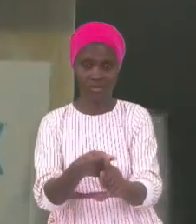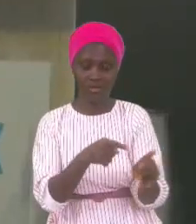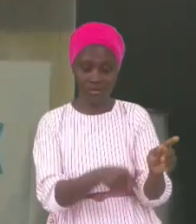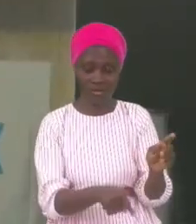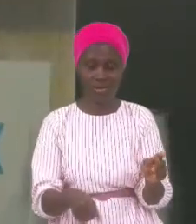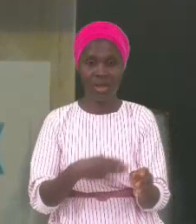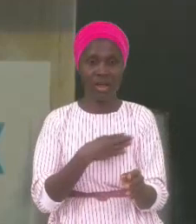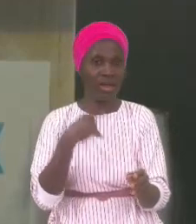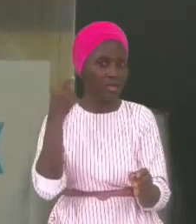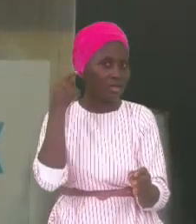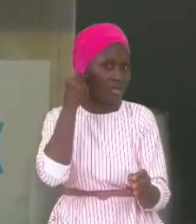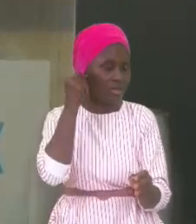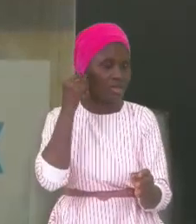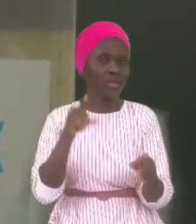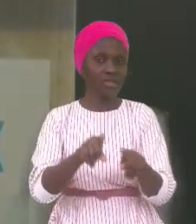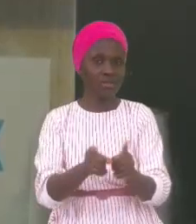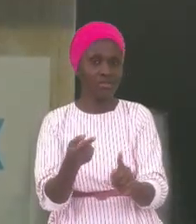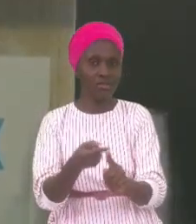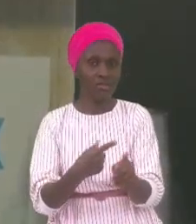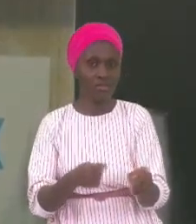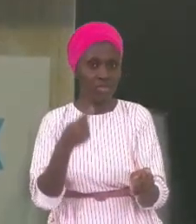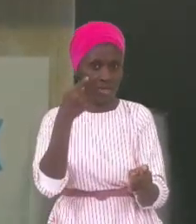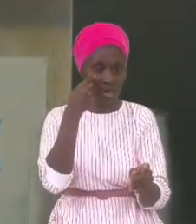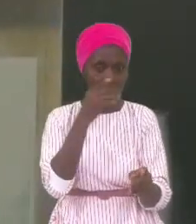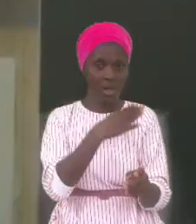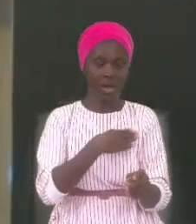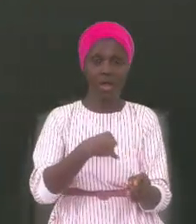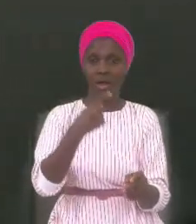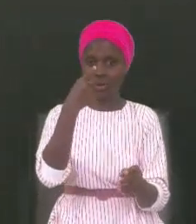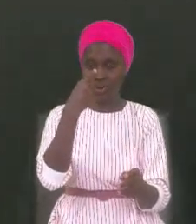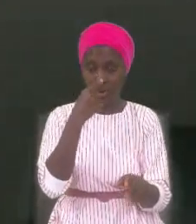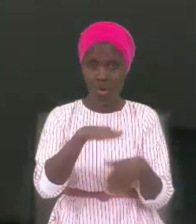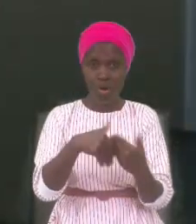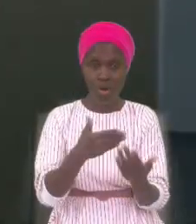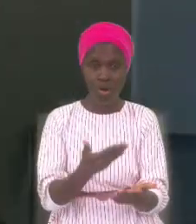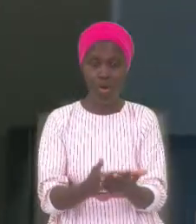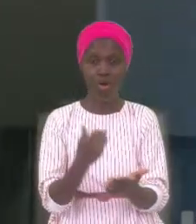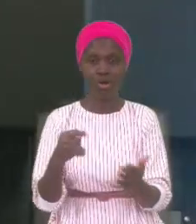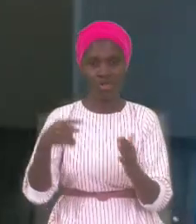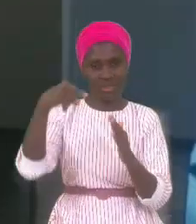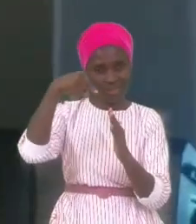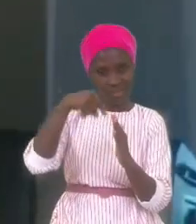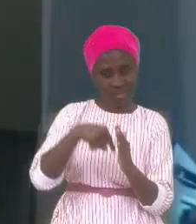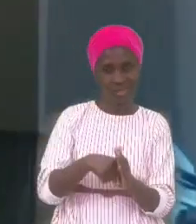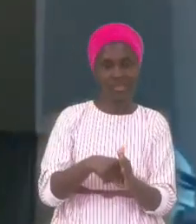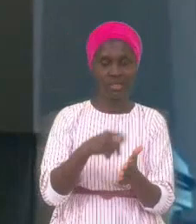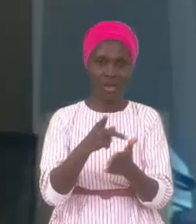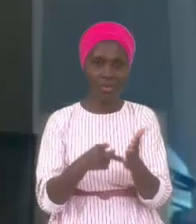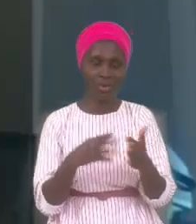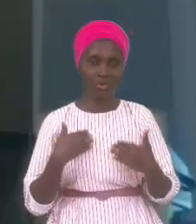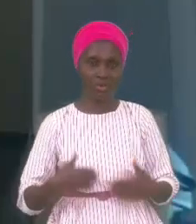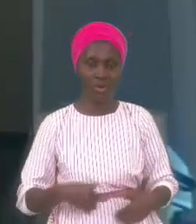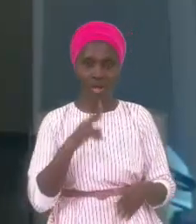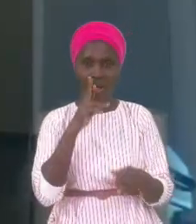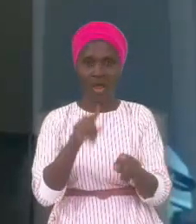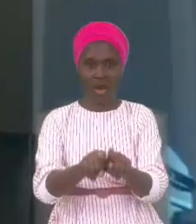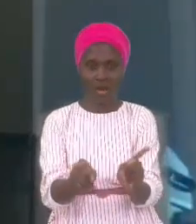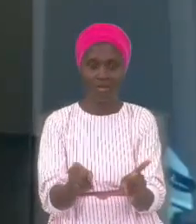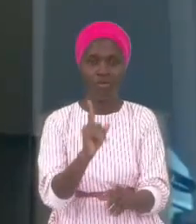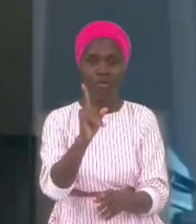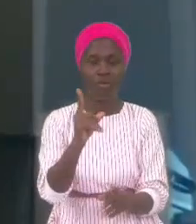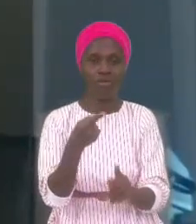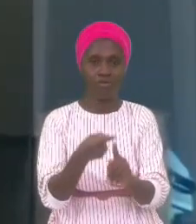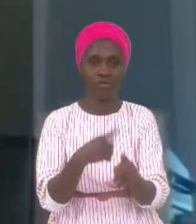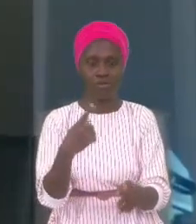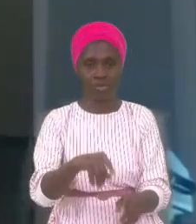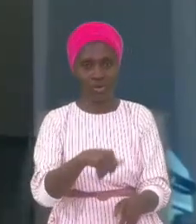the eyes, and the nose and all the internal organs, they're different one from the other. And so if we're looking at